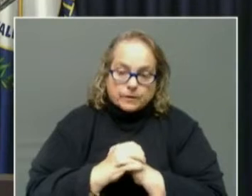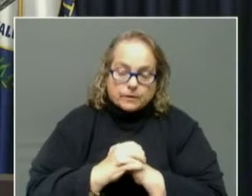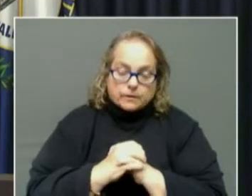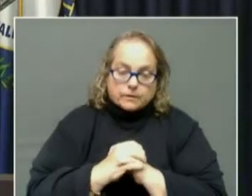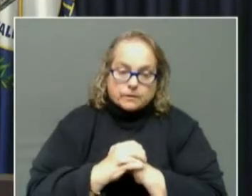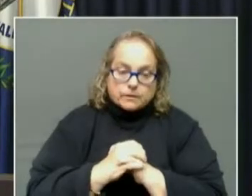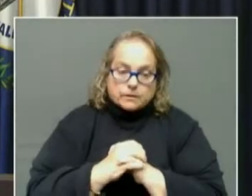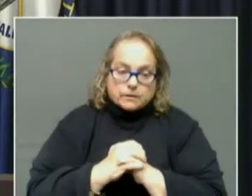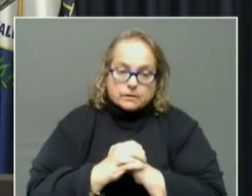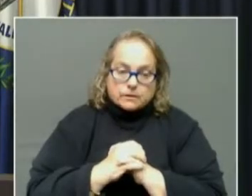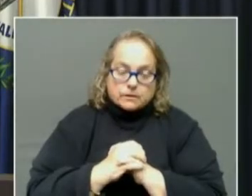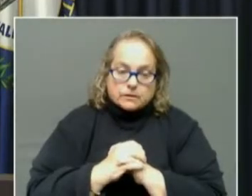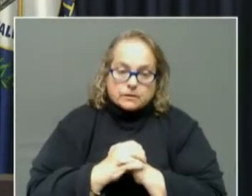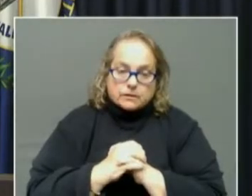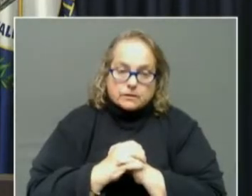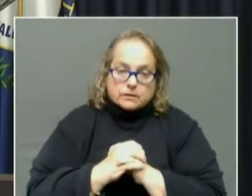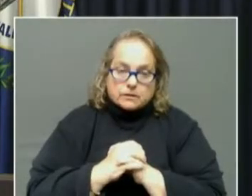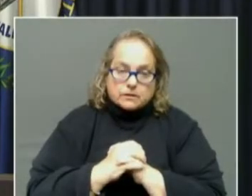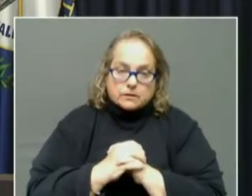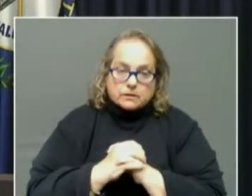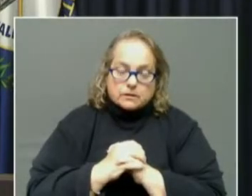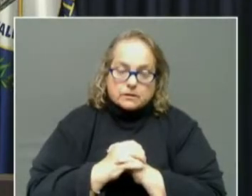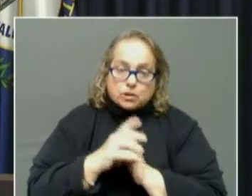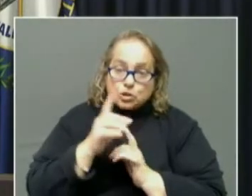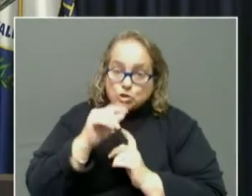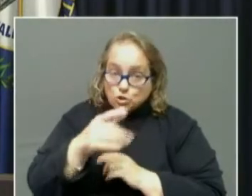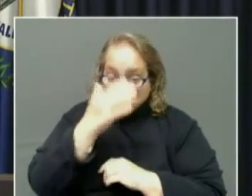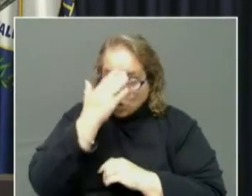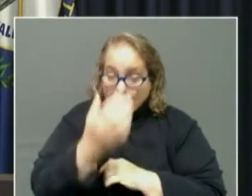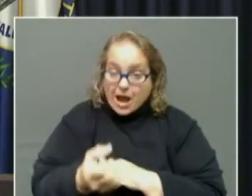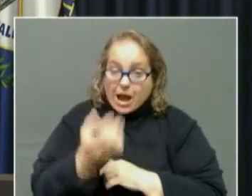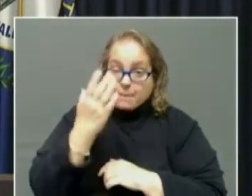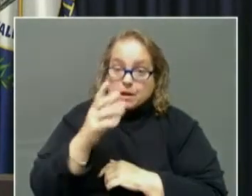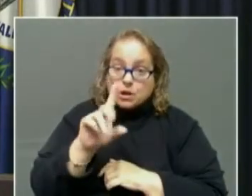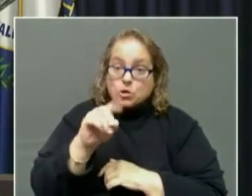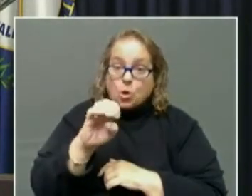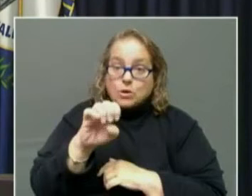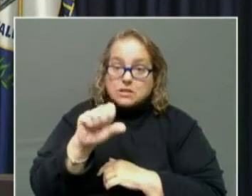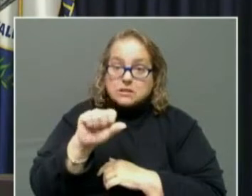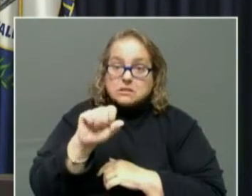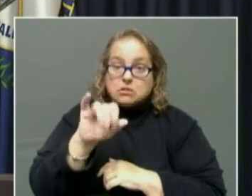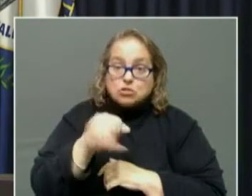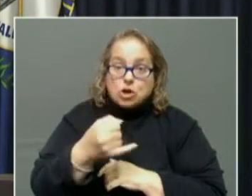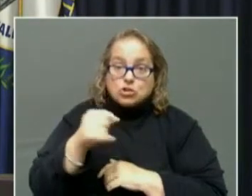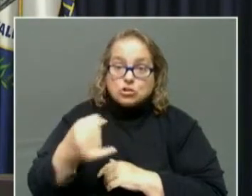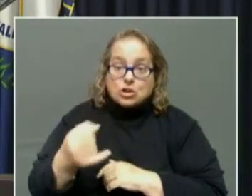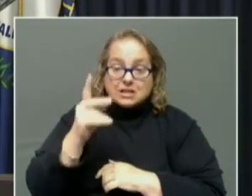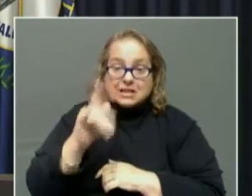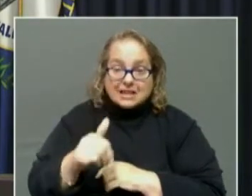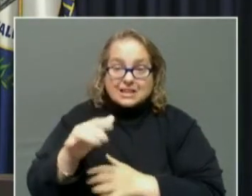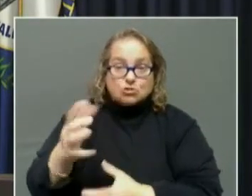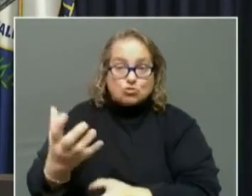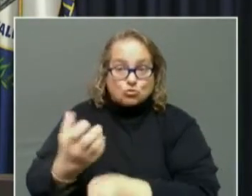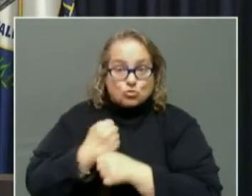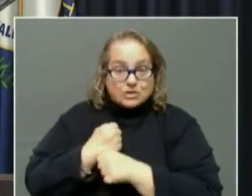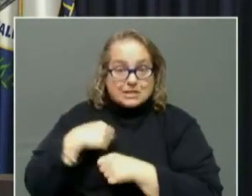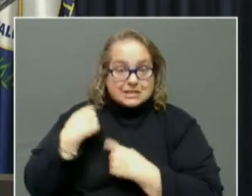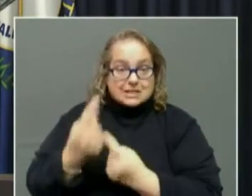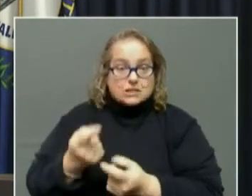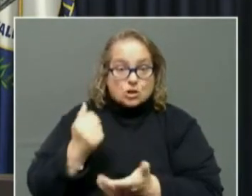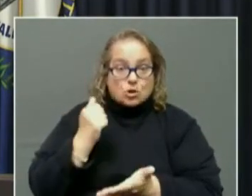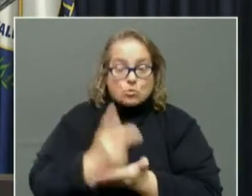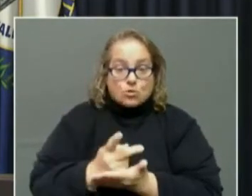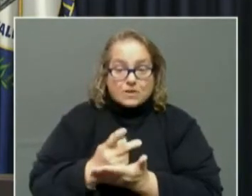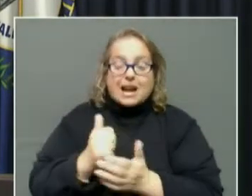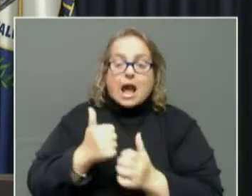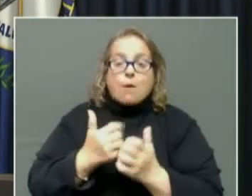Hi. So to follow up, do you know how many doses of Johnson & Johnson Kentucky has received since it was approved, and how much of that's been